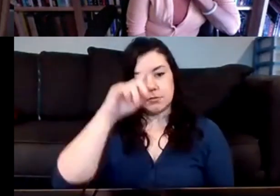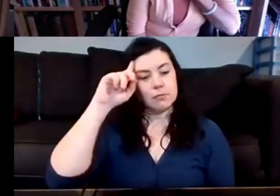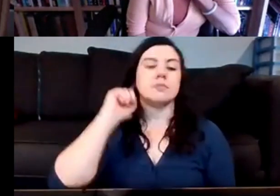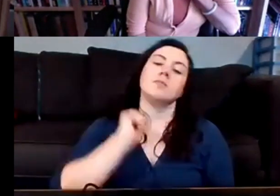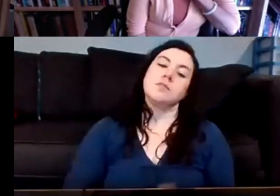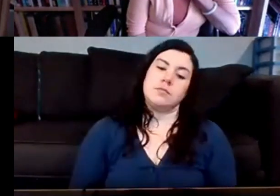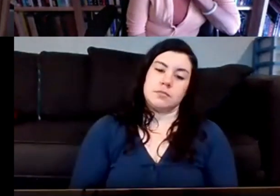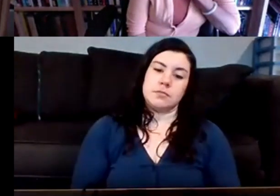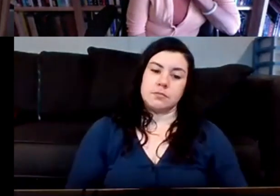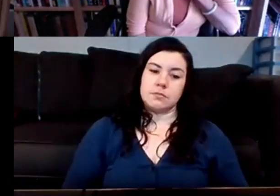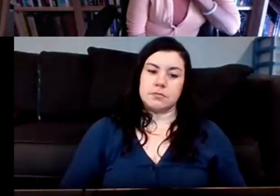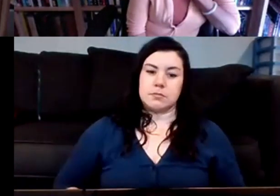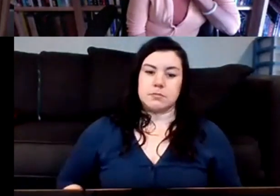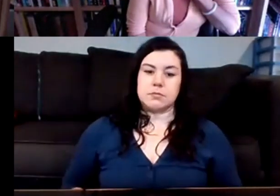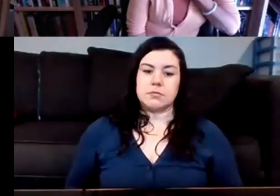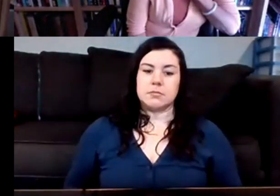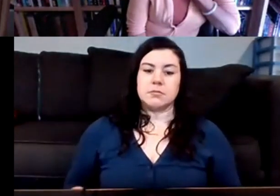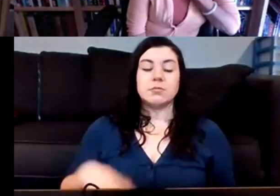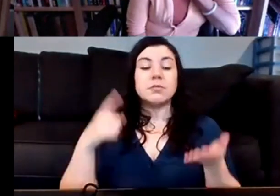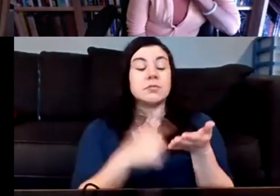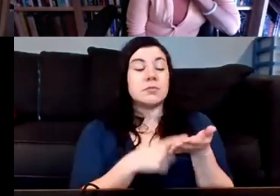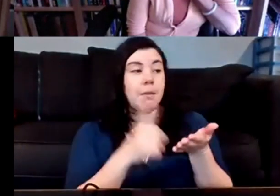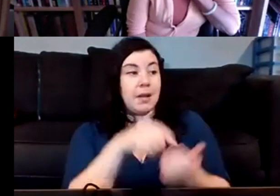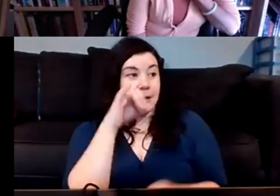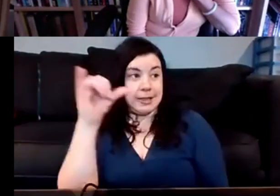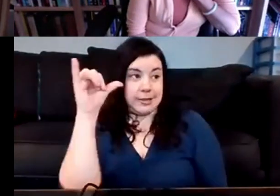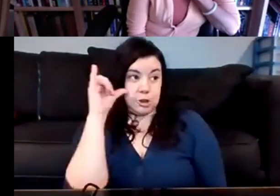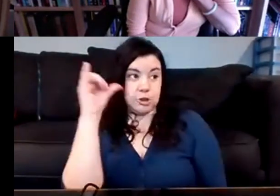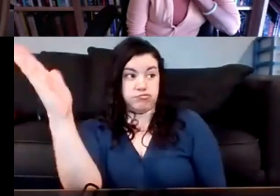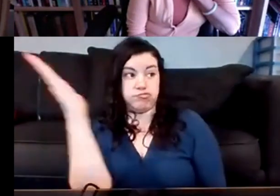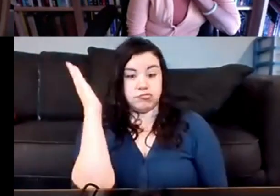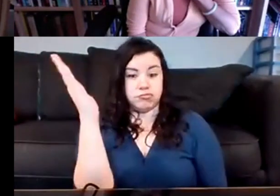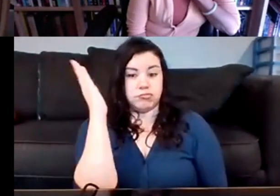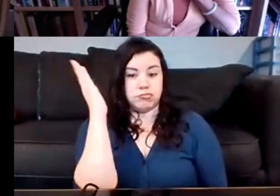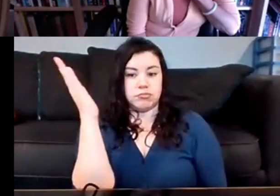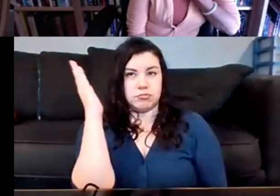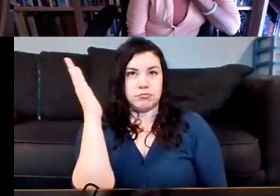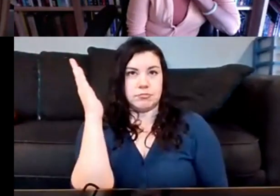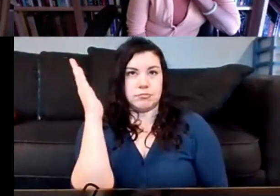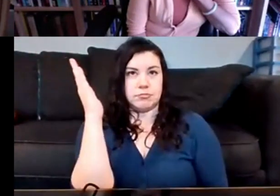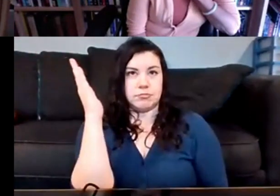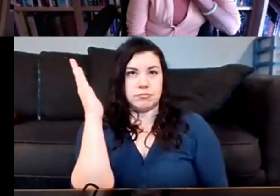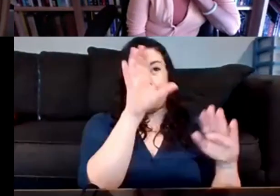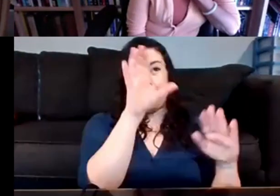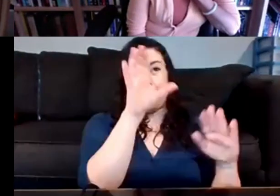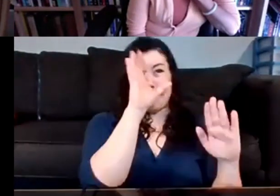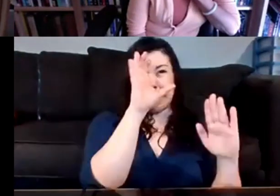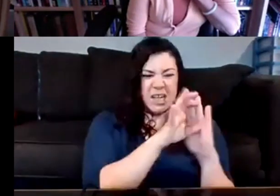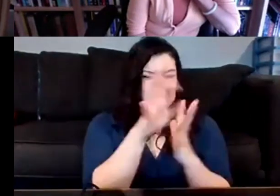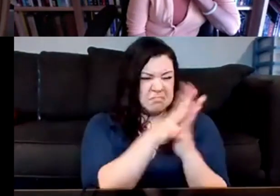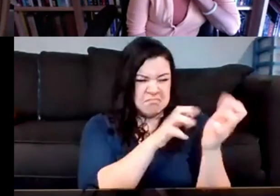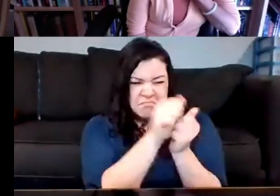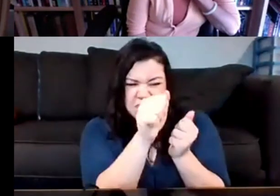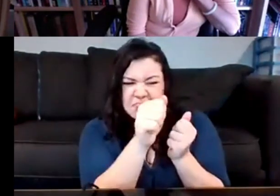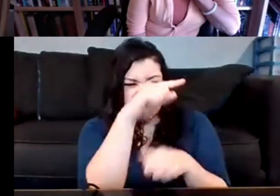of the things I said yesterday in my talk was, you know, instead of recirculating those images of brutalized Black people,